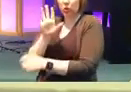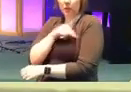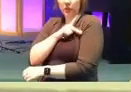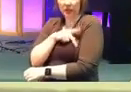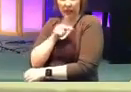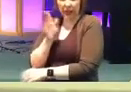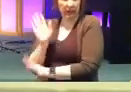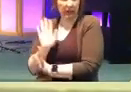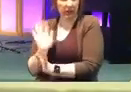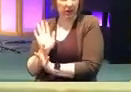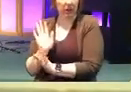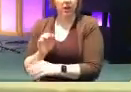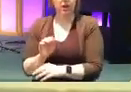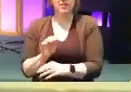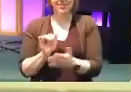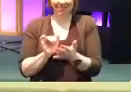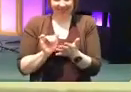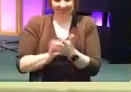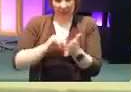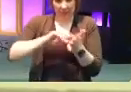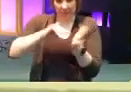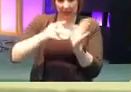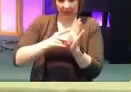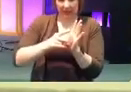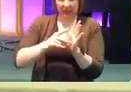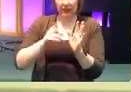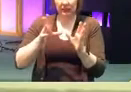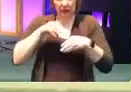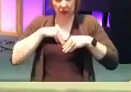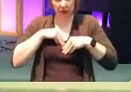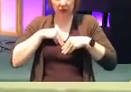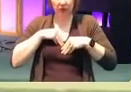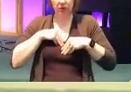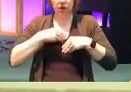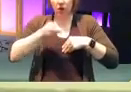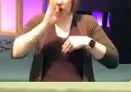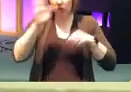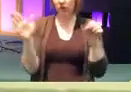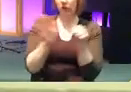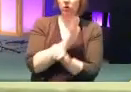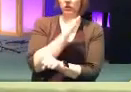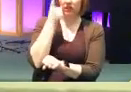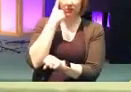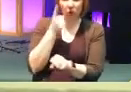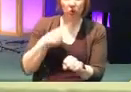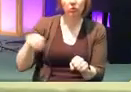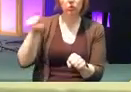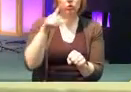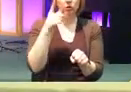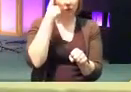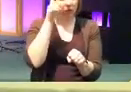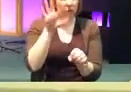Living on the edge is embracing God's fullness for you, for your life, for your family's life.